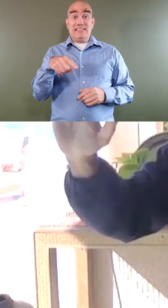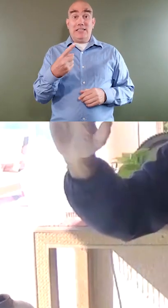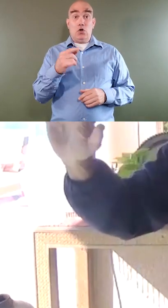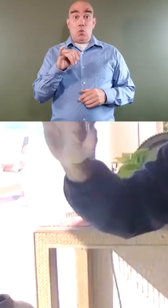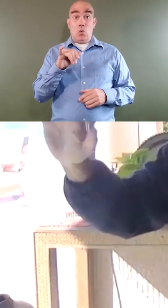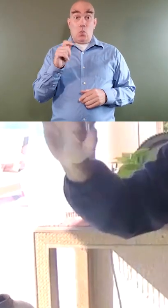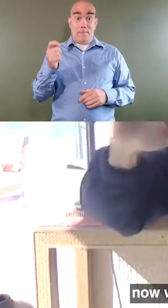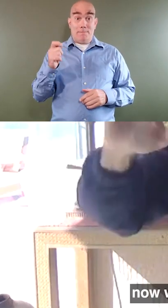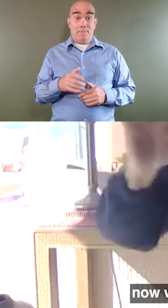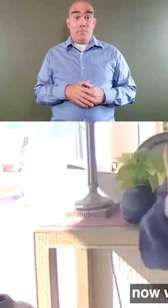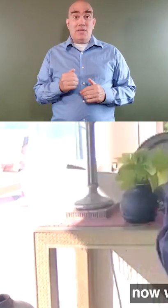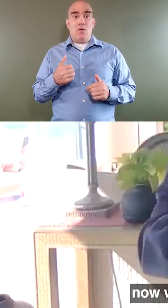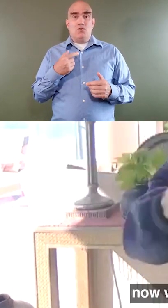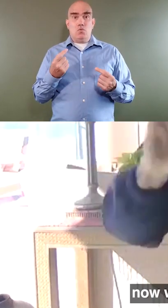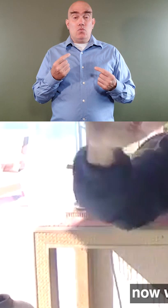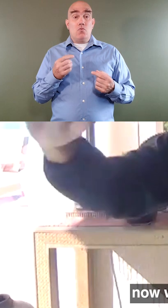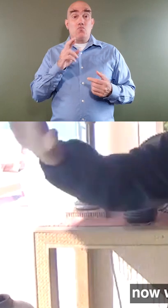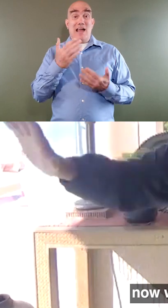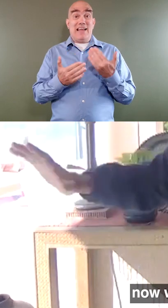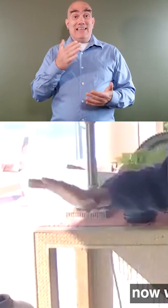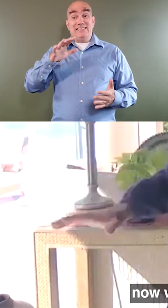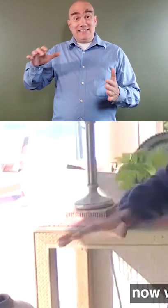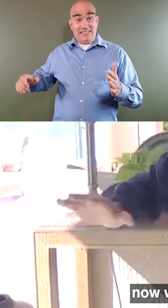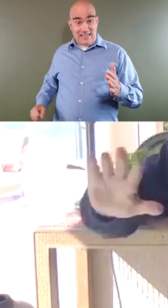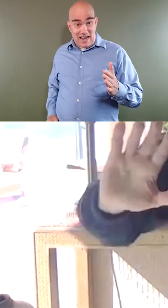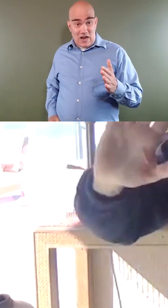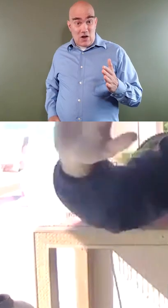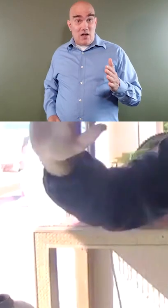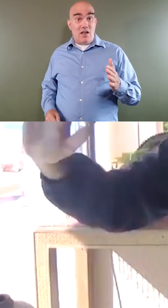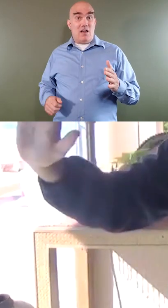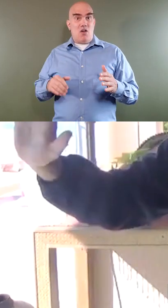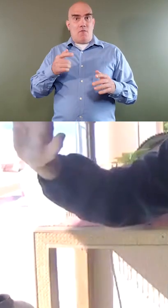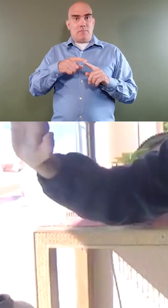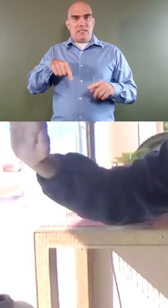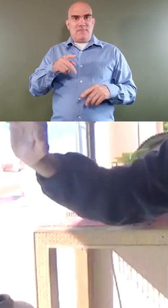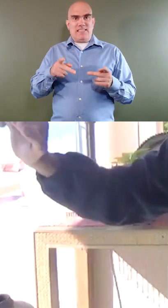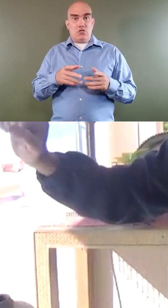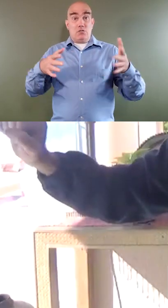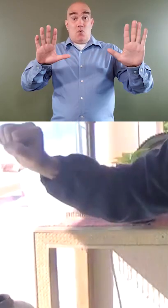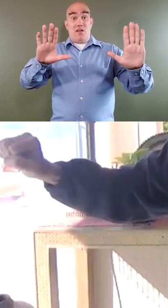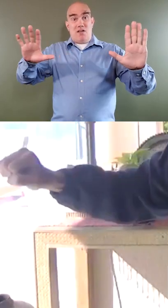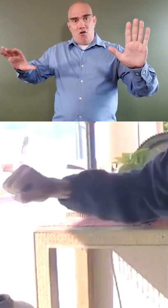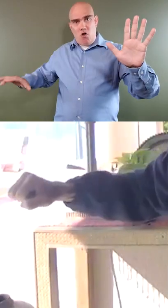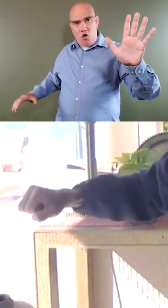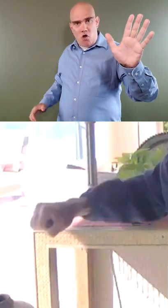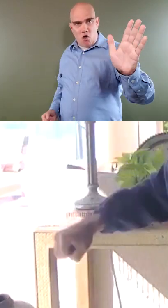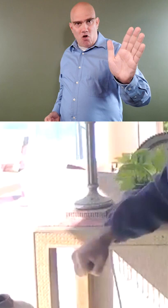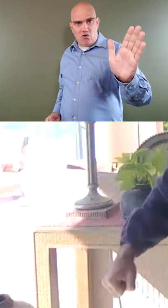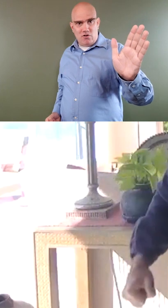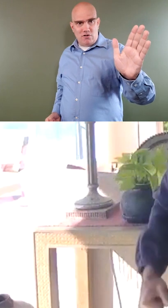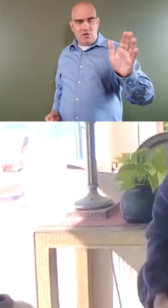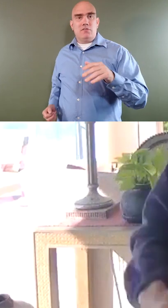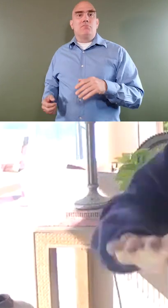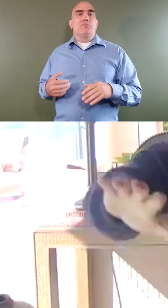whip, now we can bring this right hand down in an arc from this position, making the fist would bring it down in an